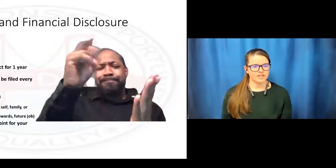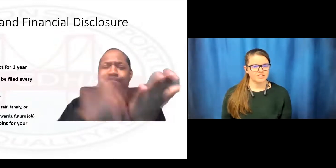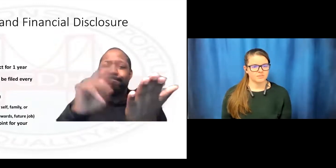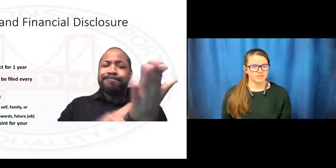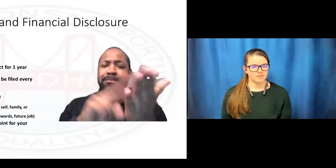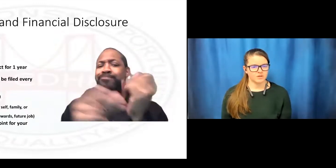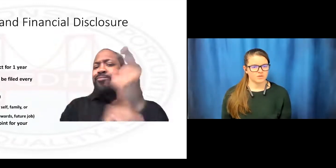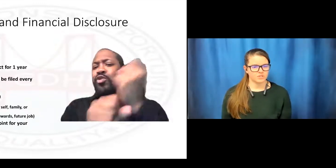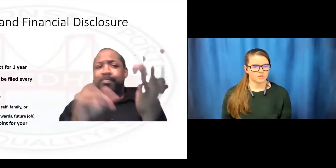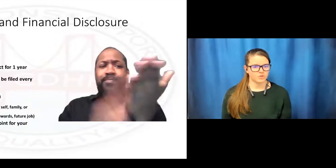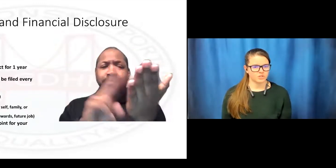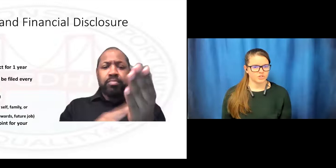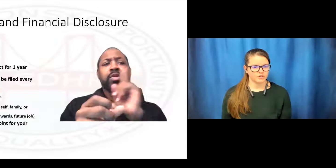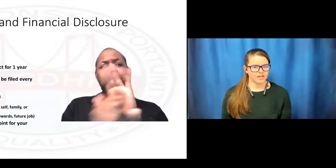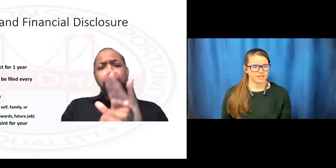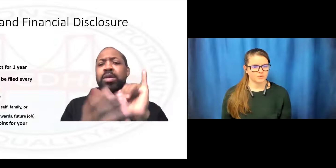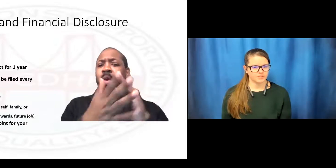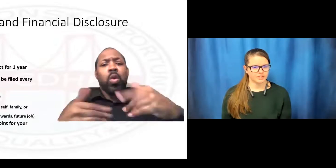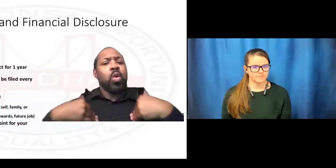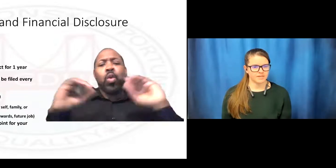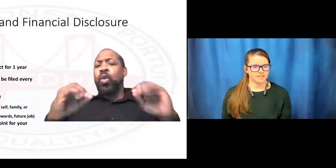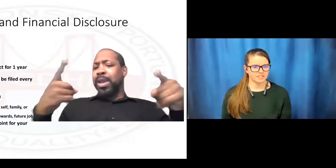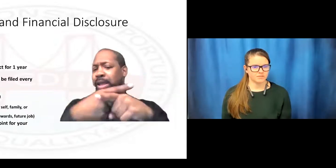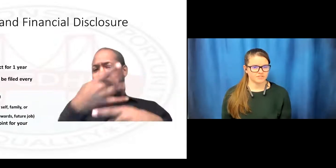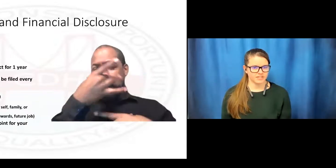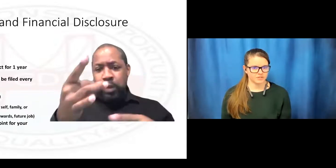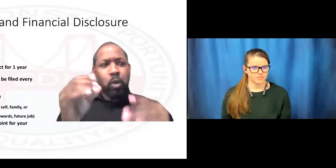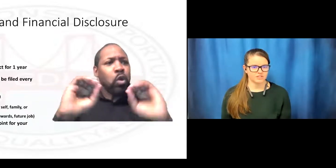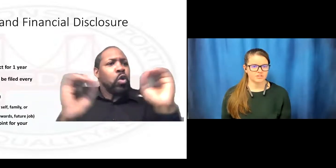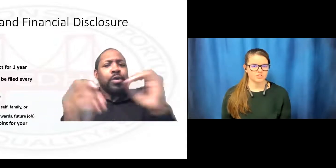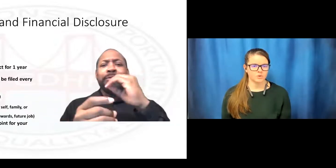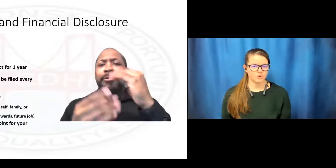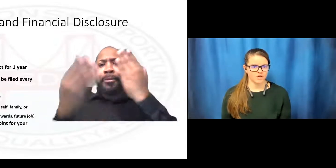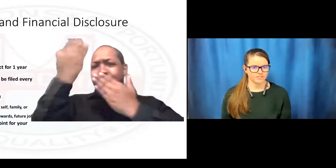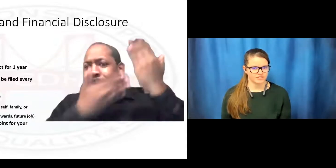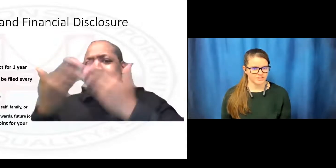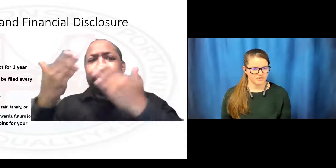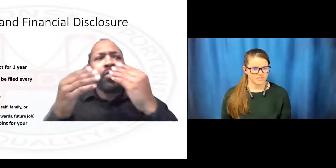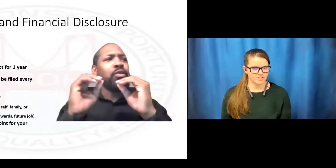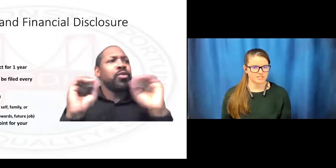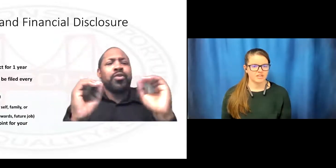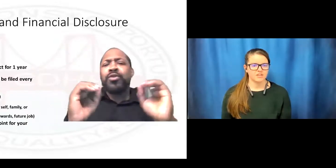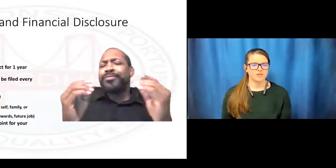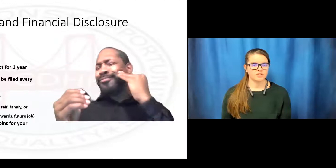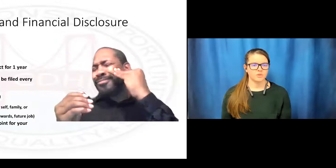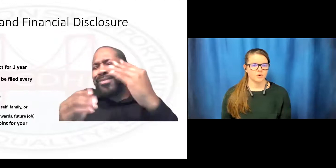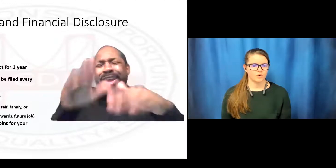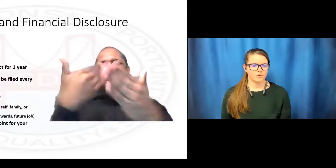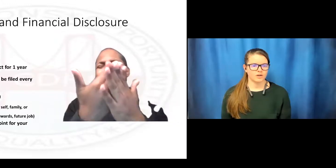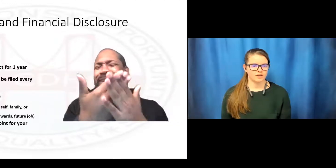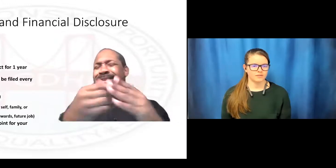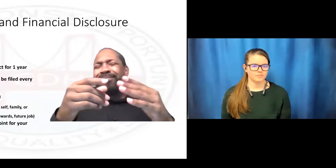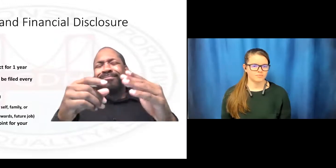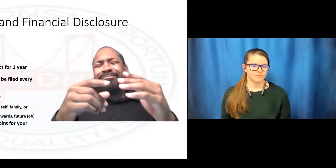there has to be the disclosure annually that needs to be filled out, that there is no conflict of interest. There's